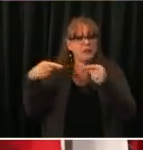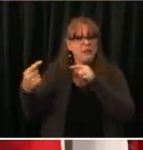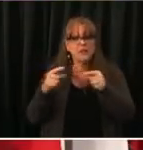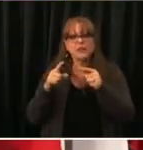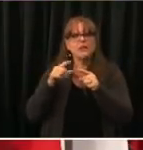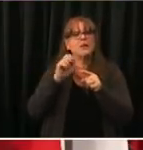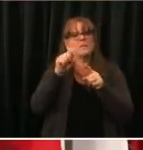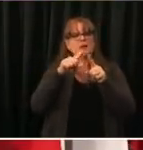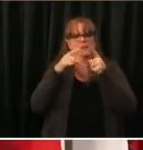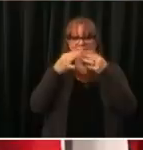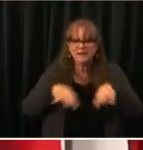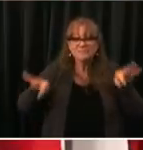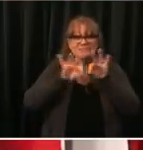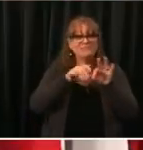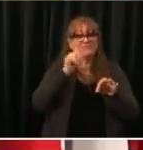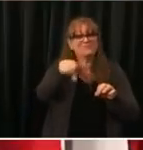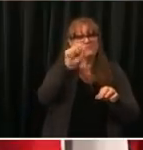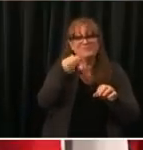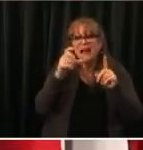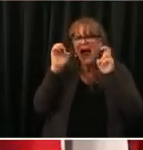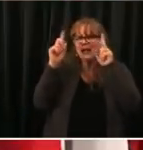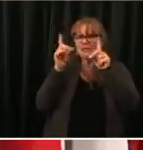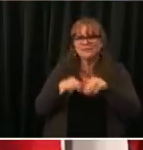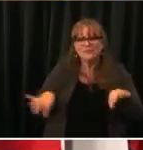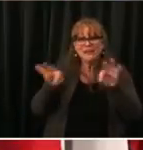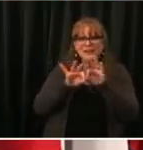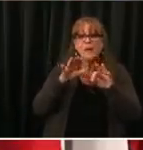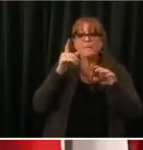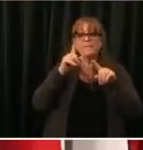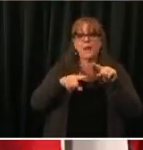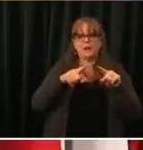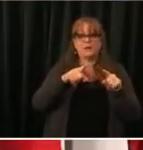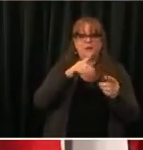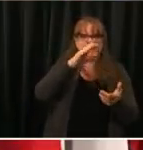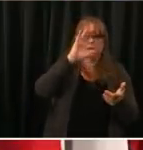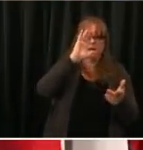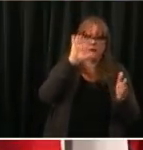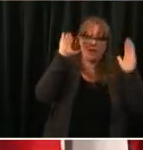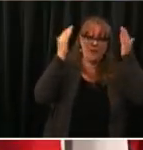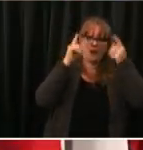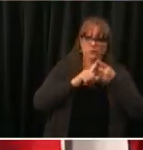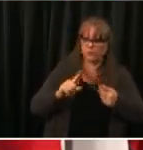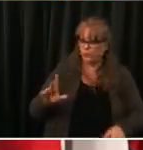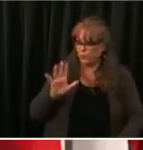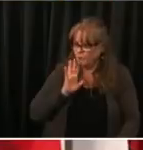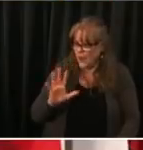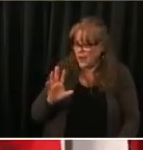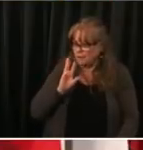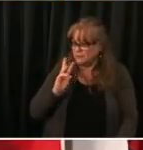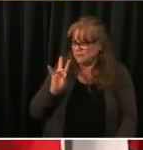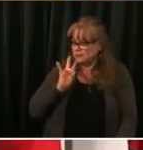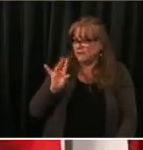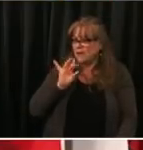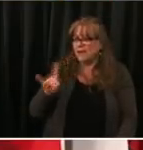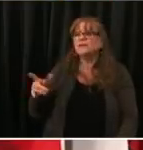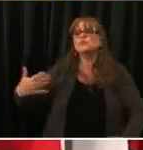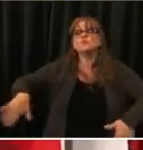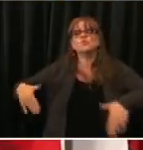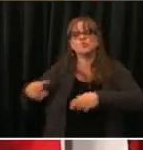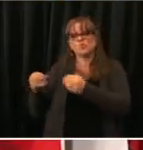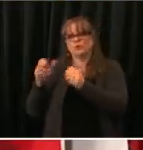although probably less so than it is for a 6-year-old or a 5-year-old, with high schoolers probably being somewhere in the middle.